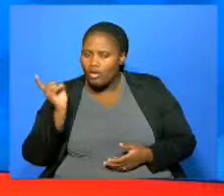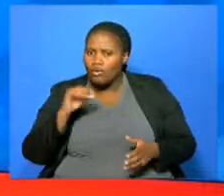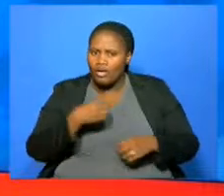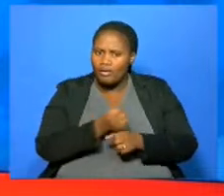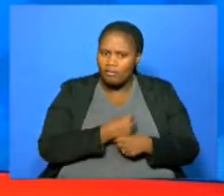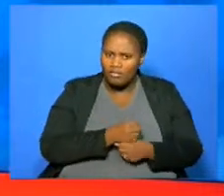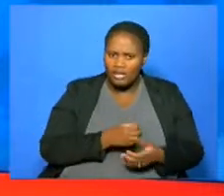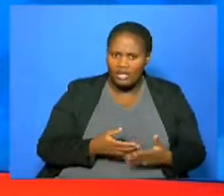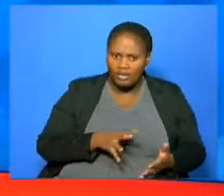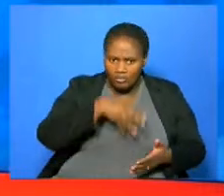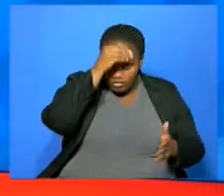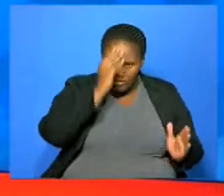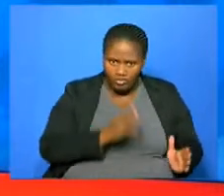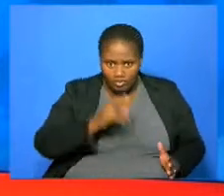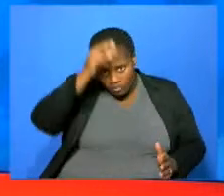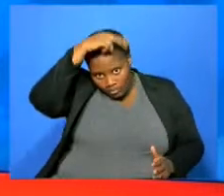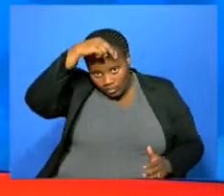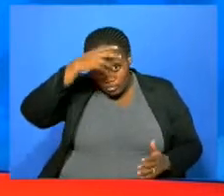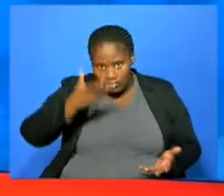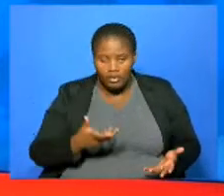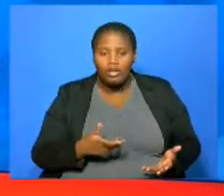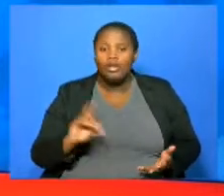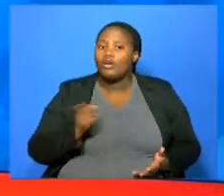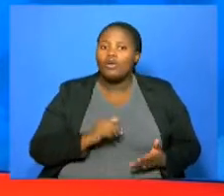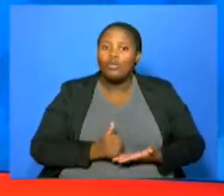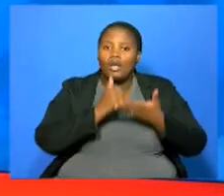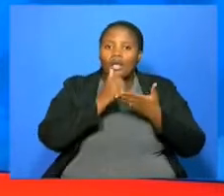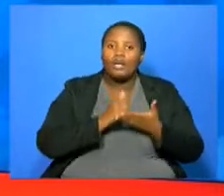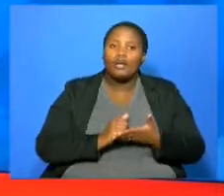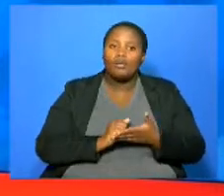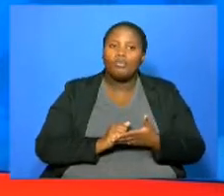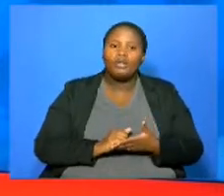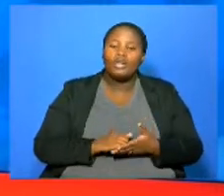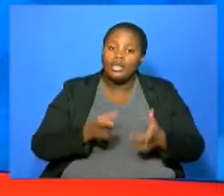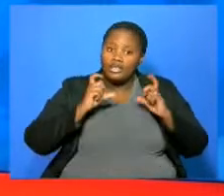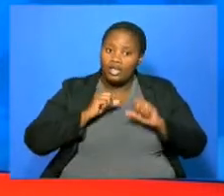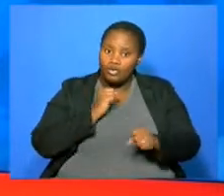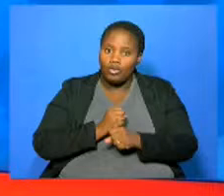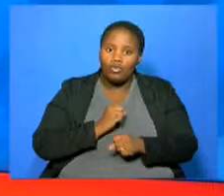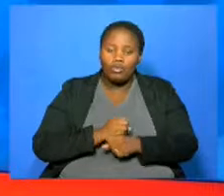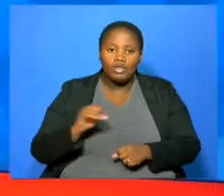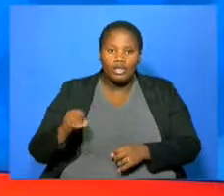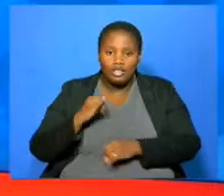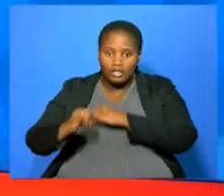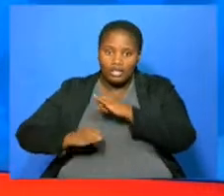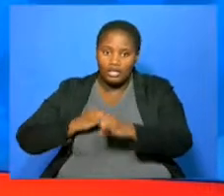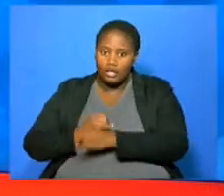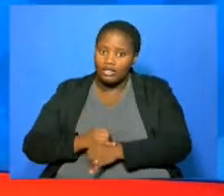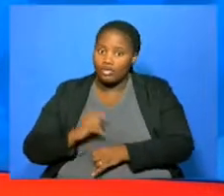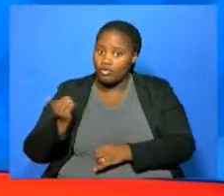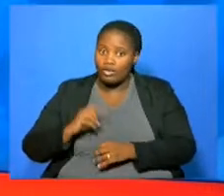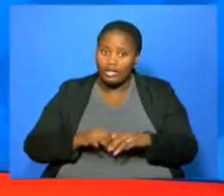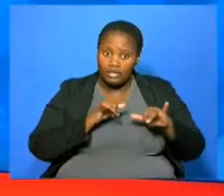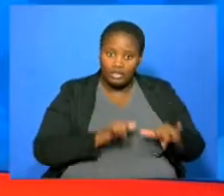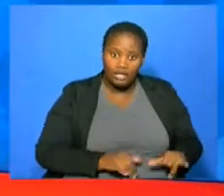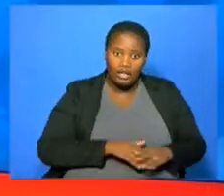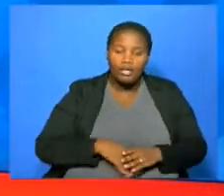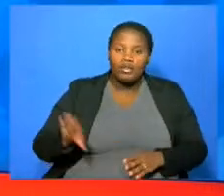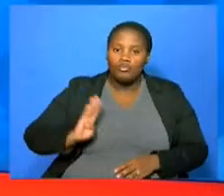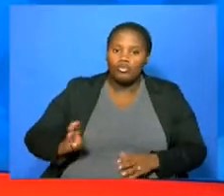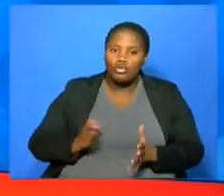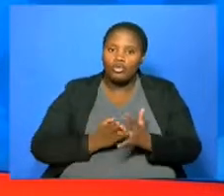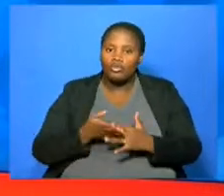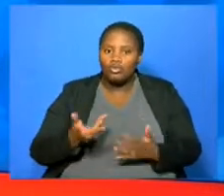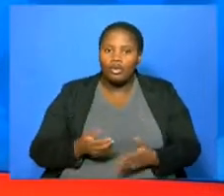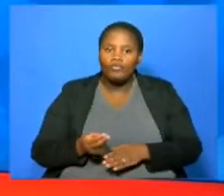global mindset could help students attain jobs in other countries while residing in Botswana through the